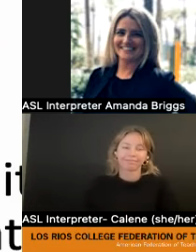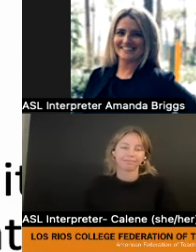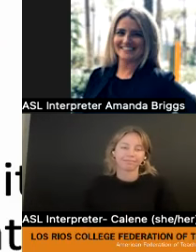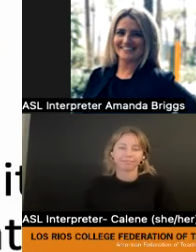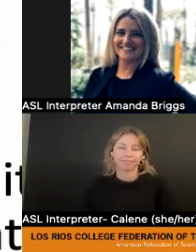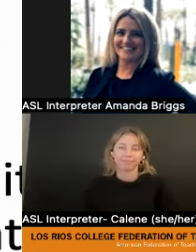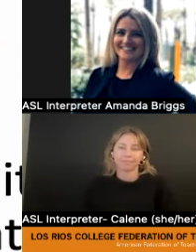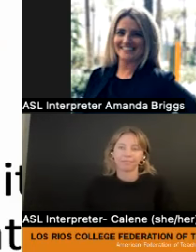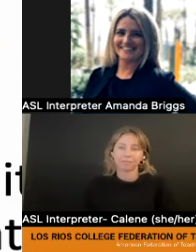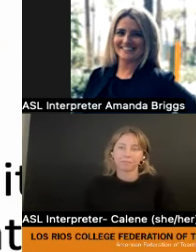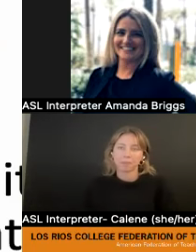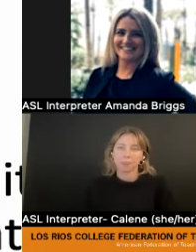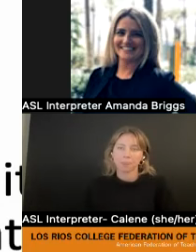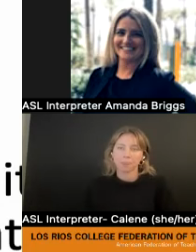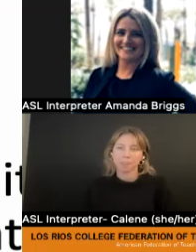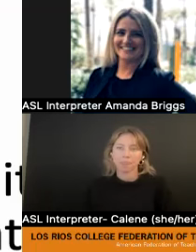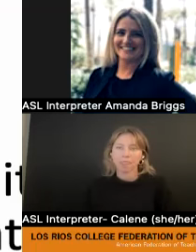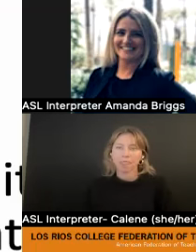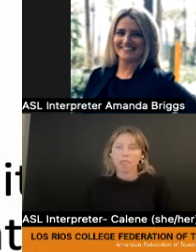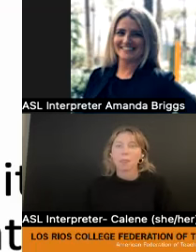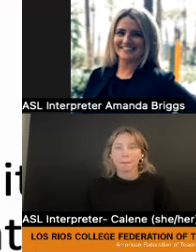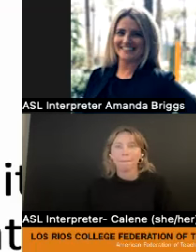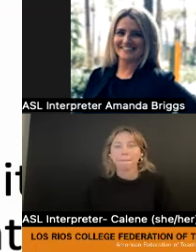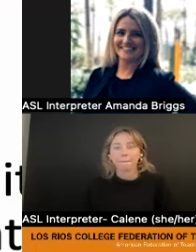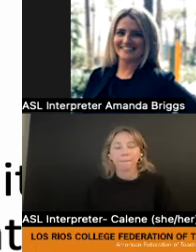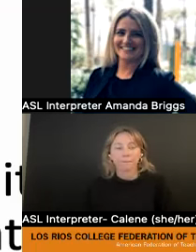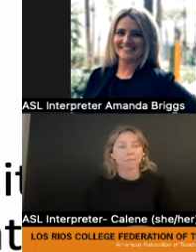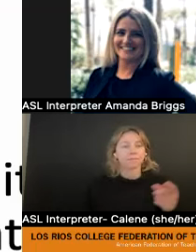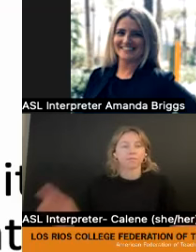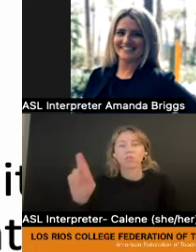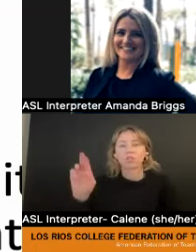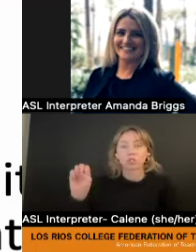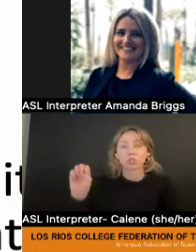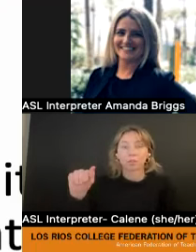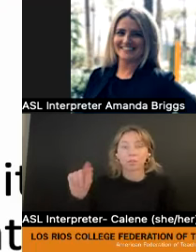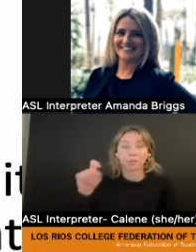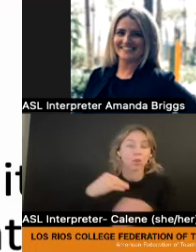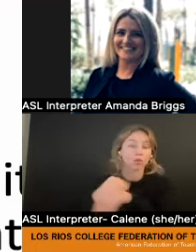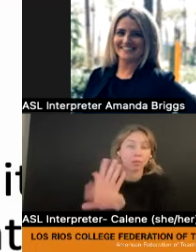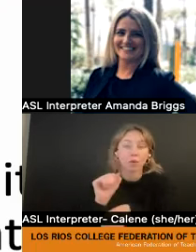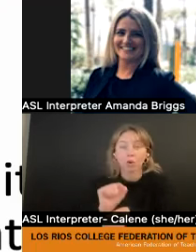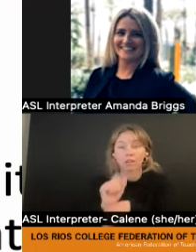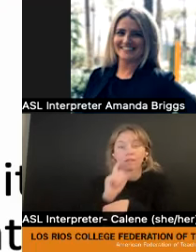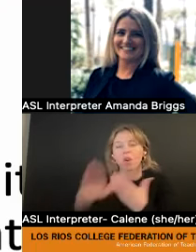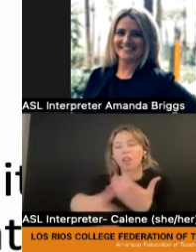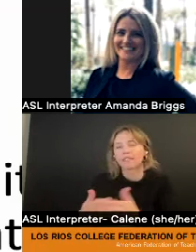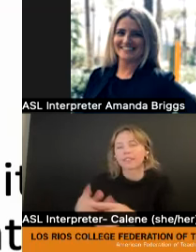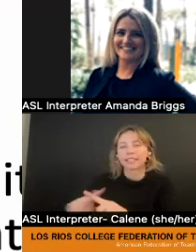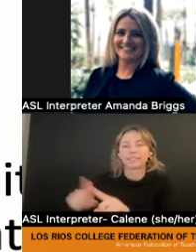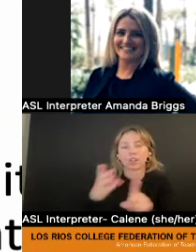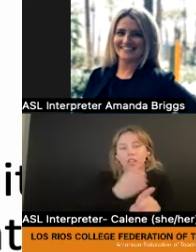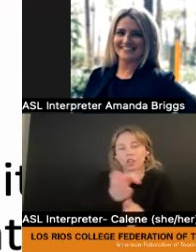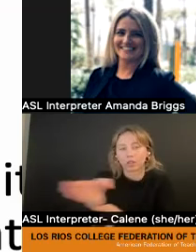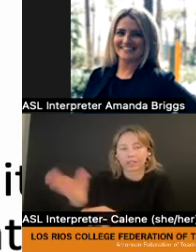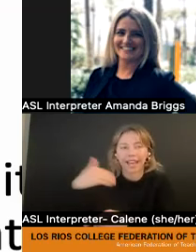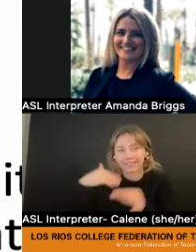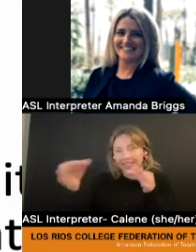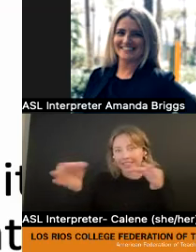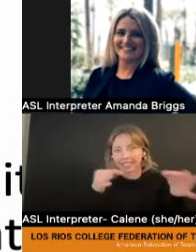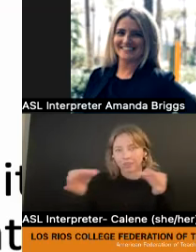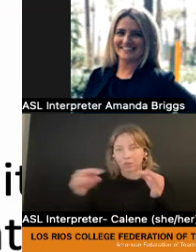Remote work. I think it's important to note that for all different areas, we have the definition of remote work refers to